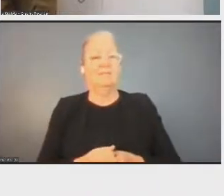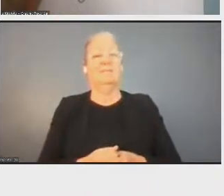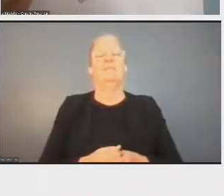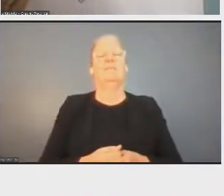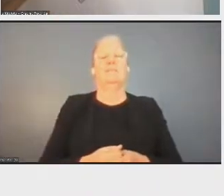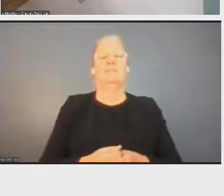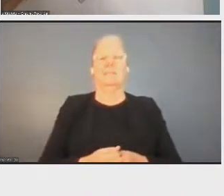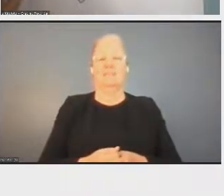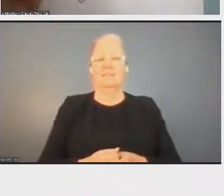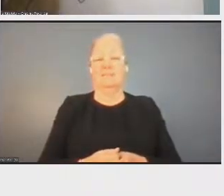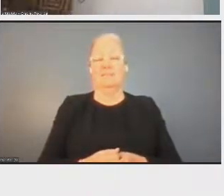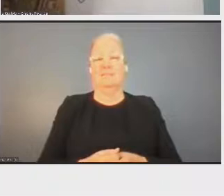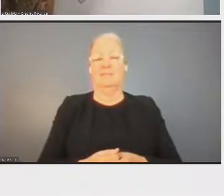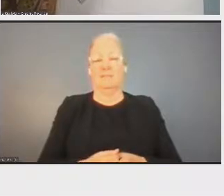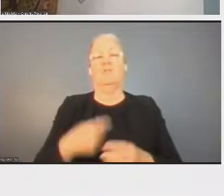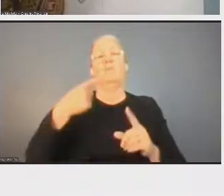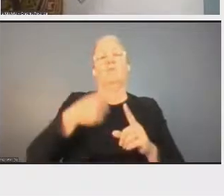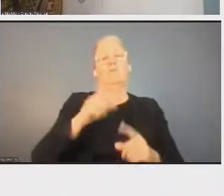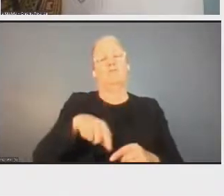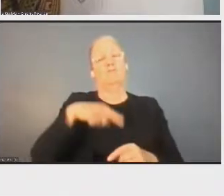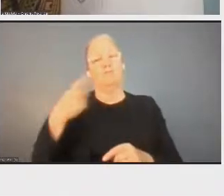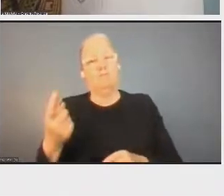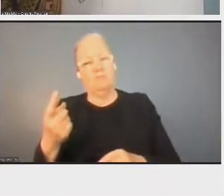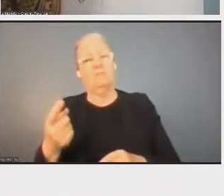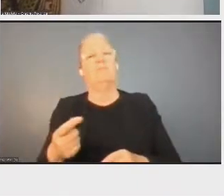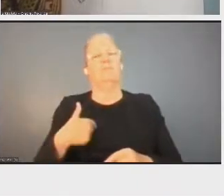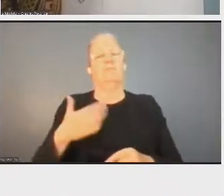Beatriz Argent. Elizabeth Mormono.